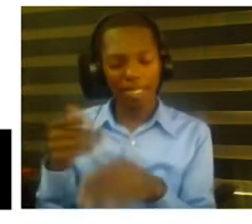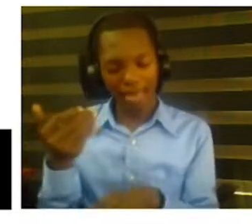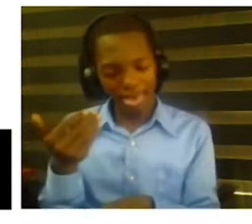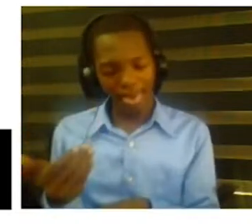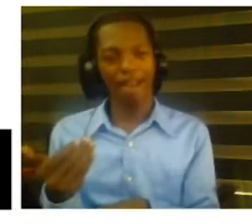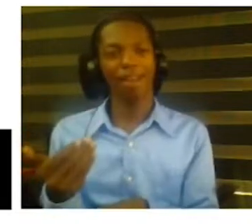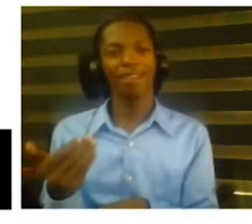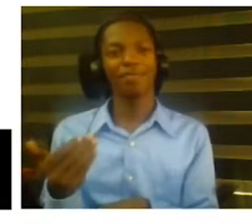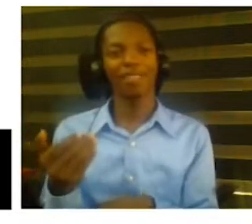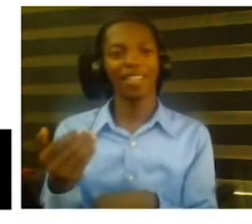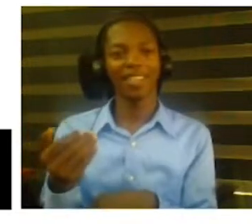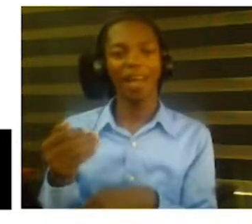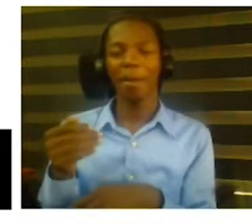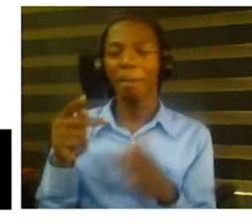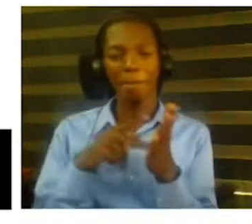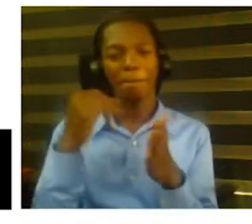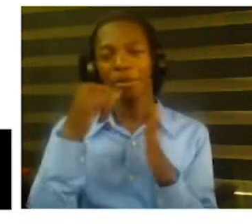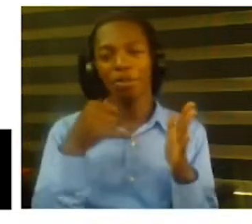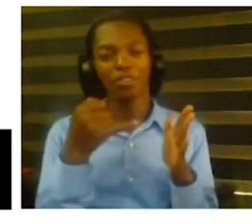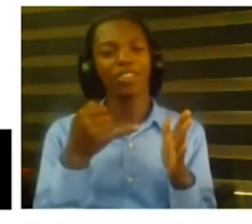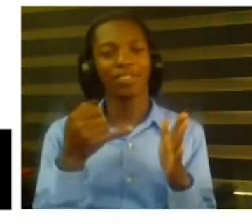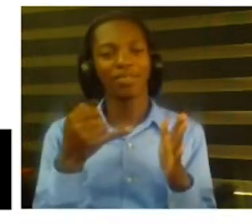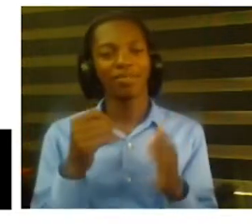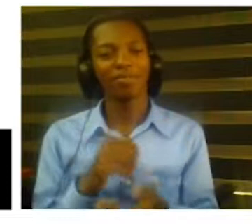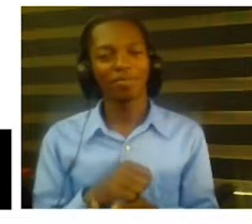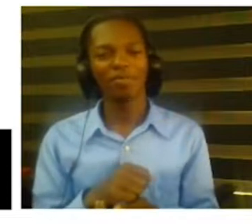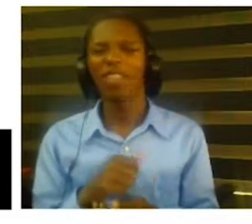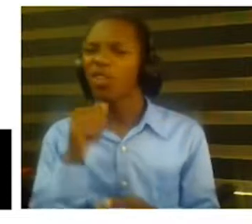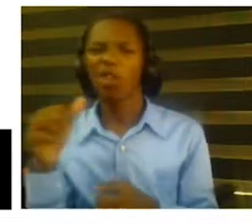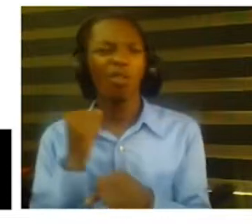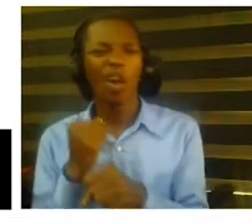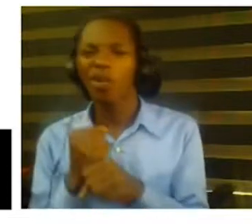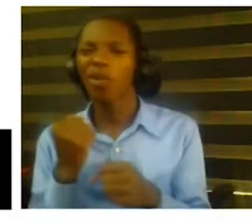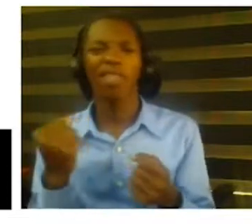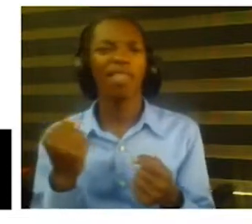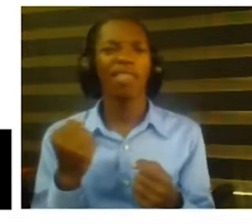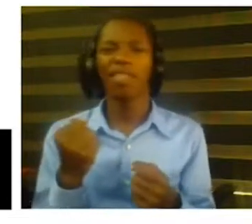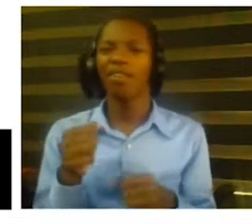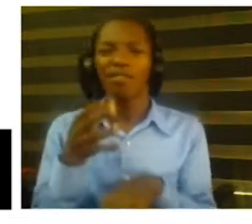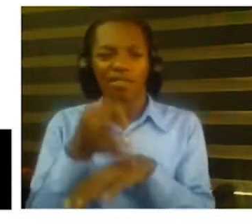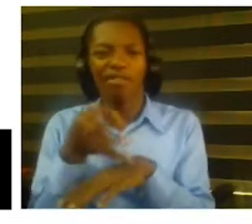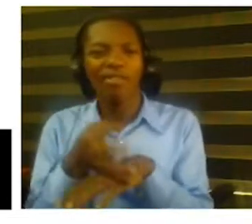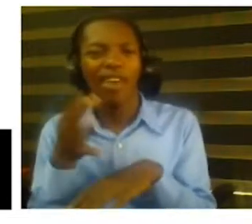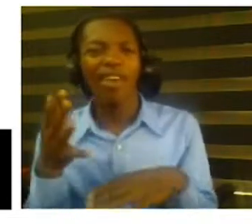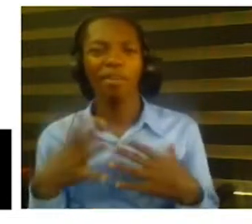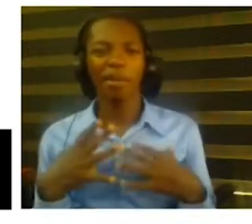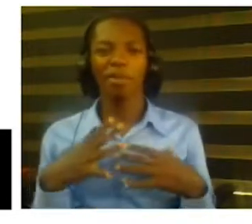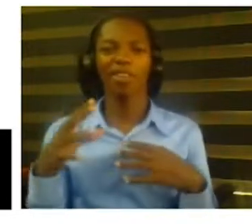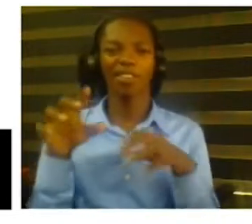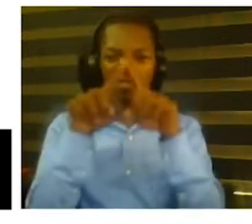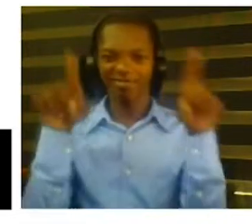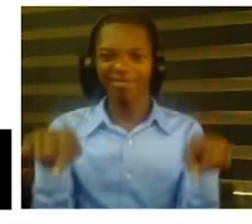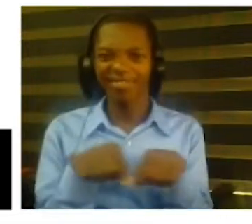Samsung. Don't work with fake people. On screen, you see personas, and they're all smiling. So if you see too many teeth